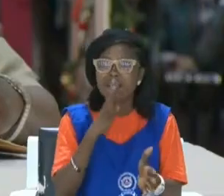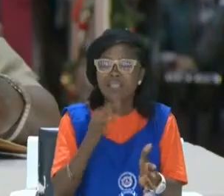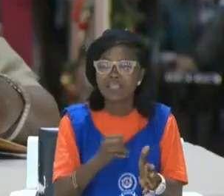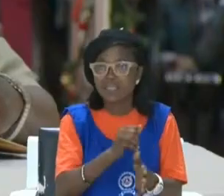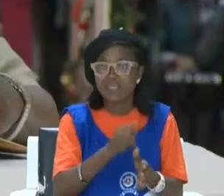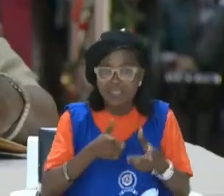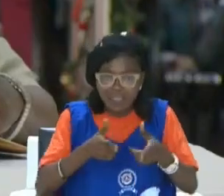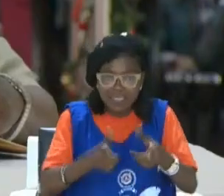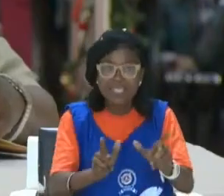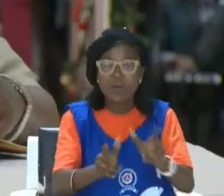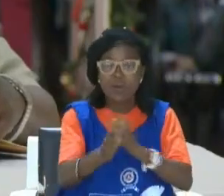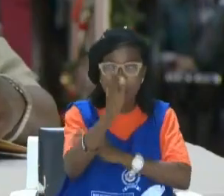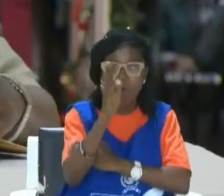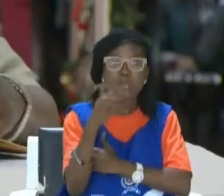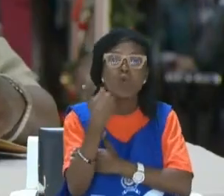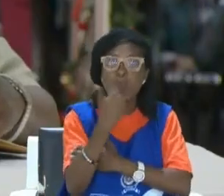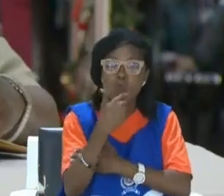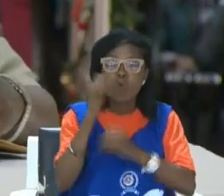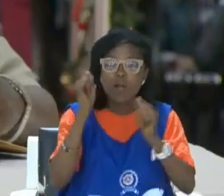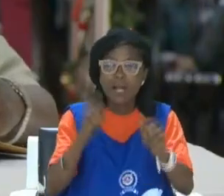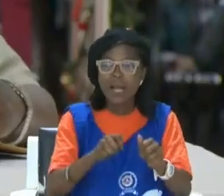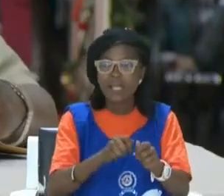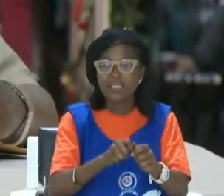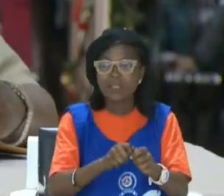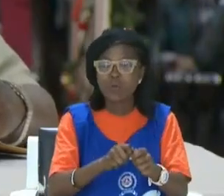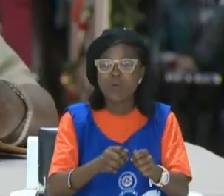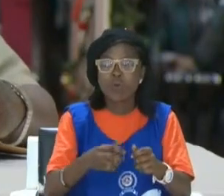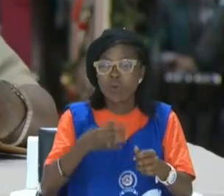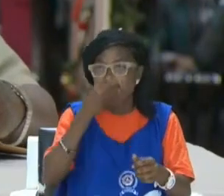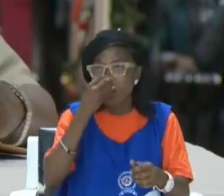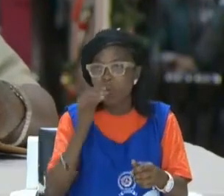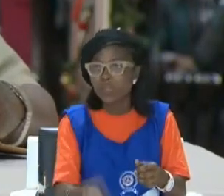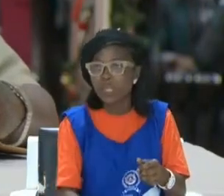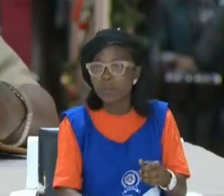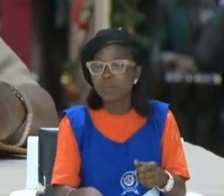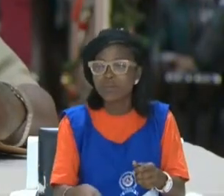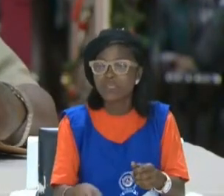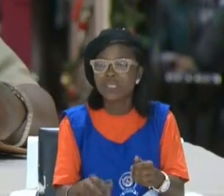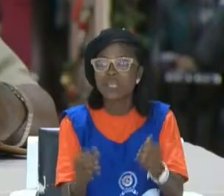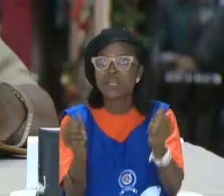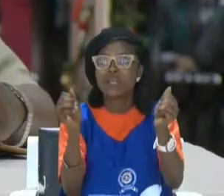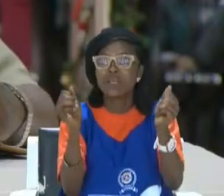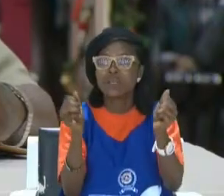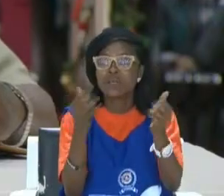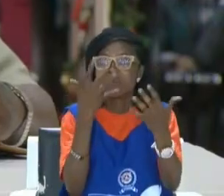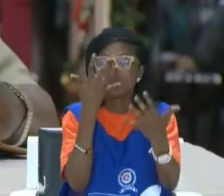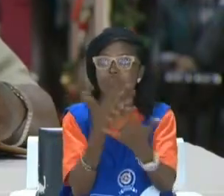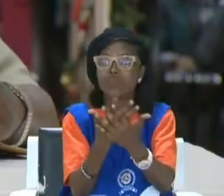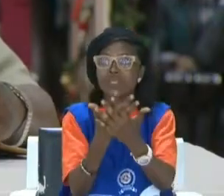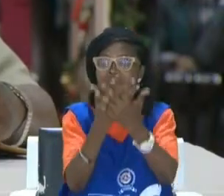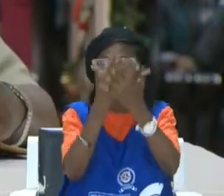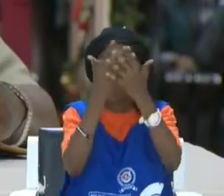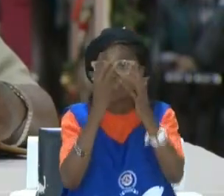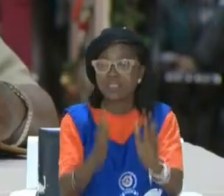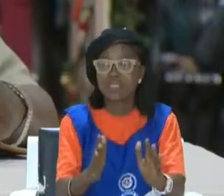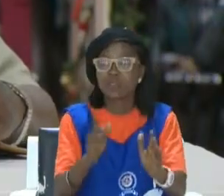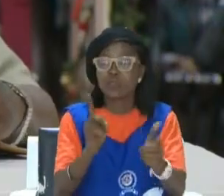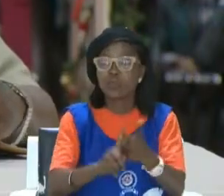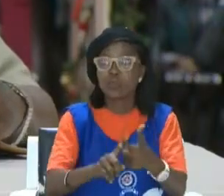turn condemned prisoners to preachers.